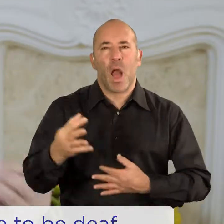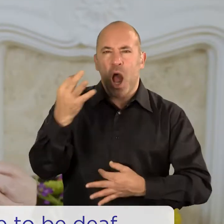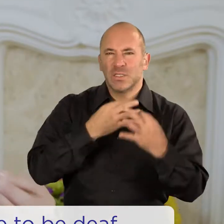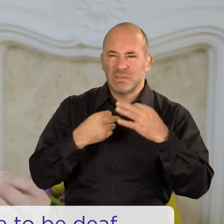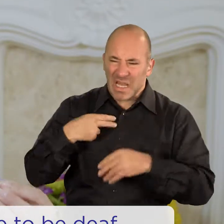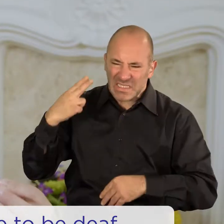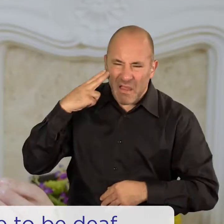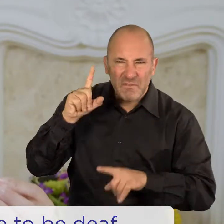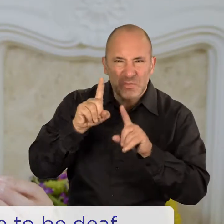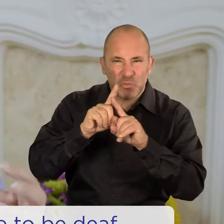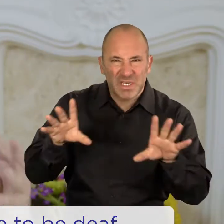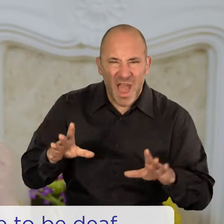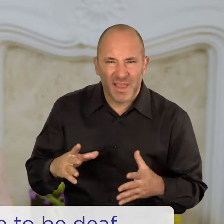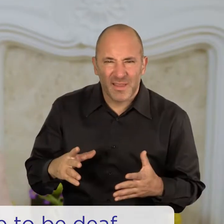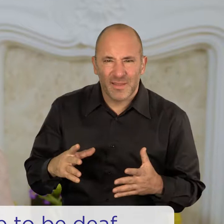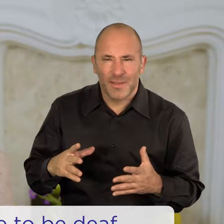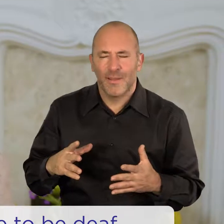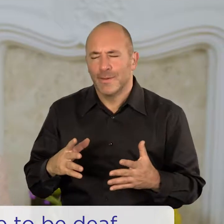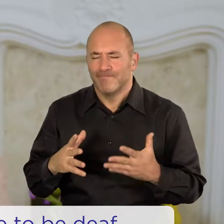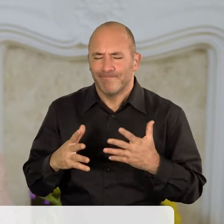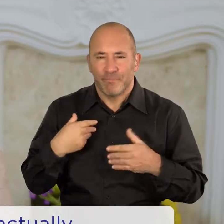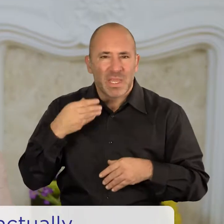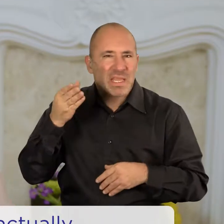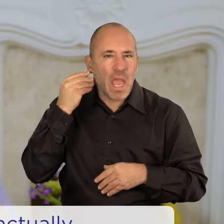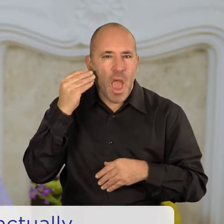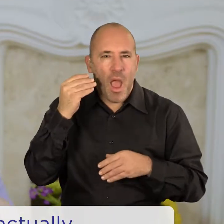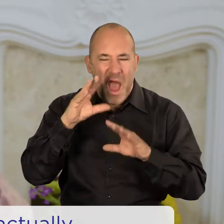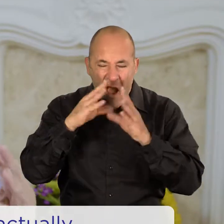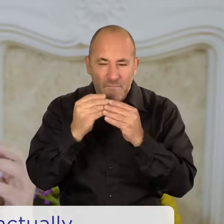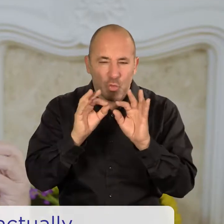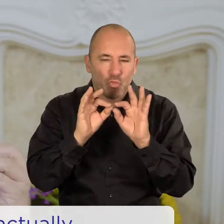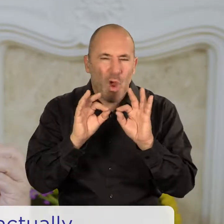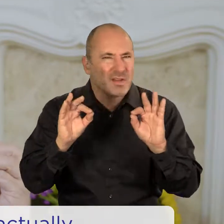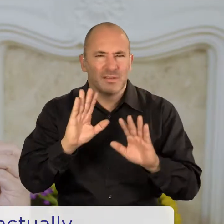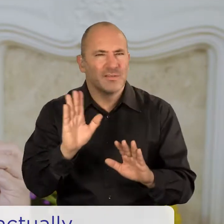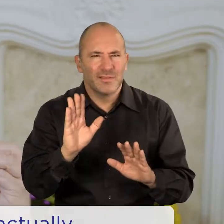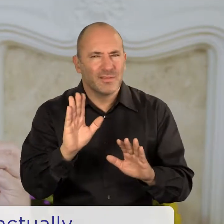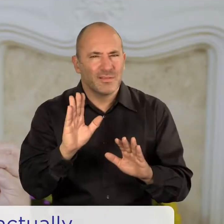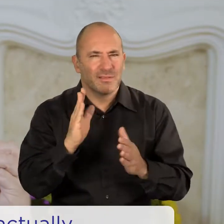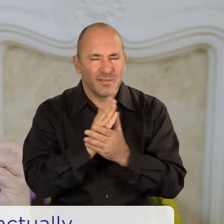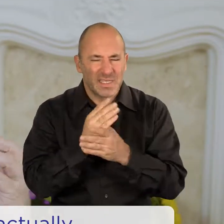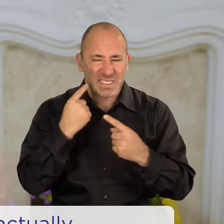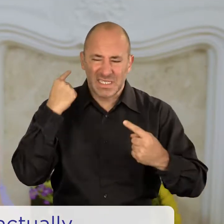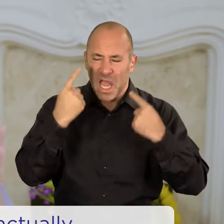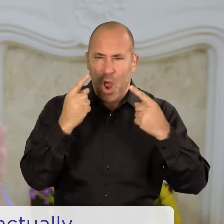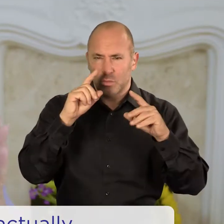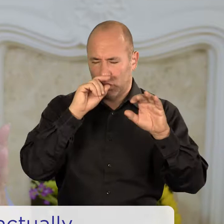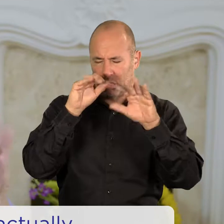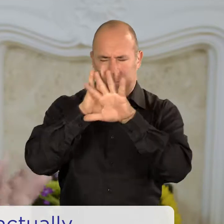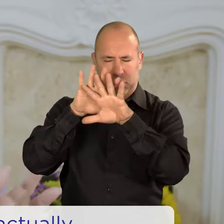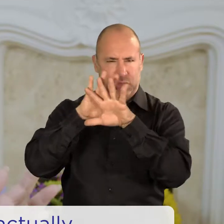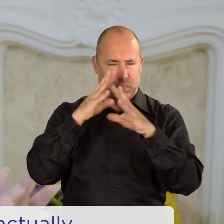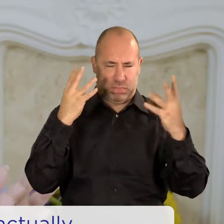People ask me what it's like to be deaf, and it's not just that you hear everything more quietly, it's that actually there